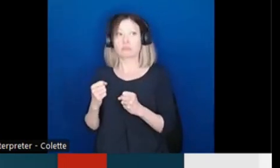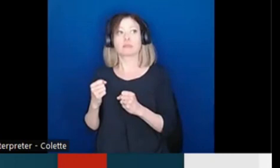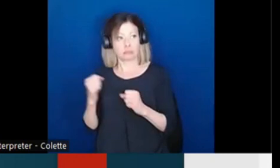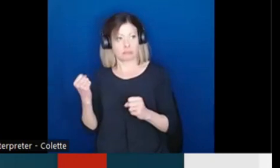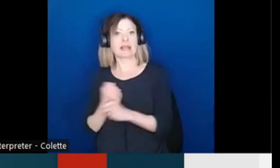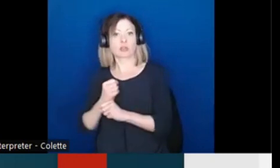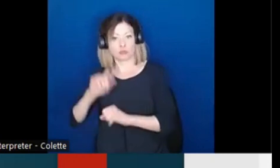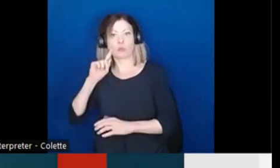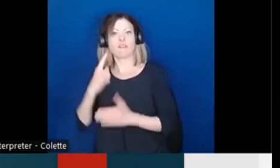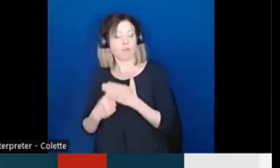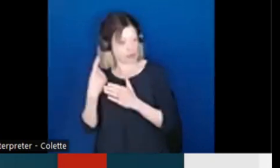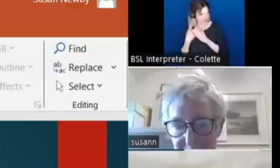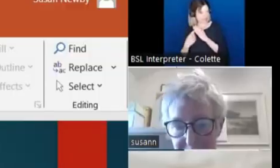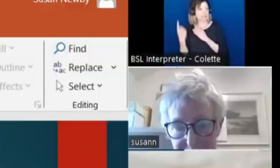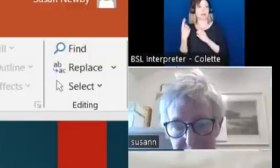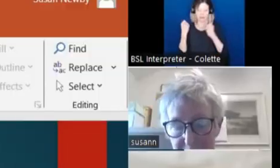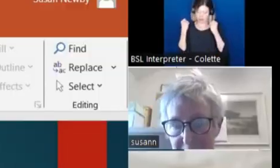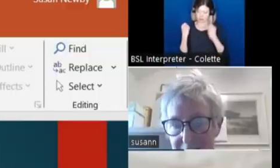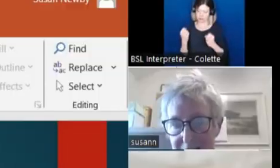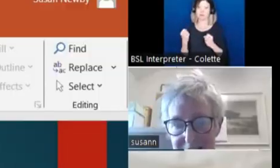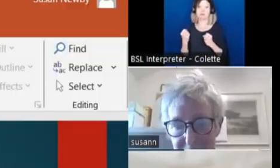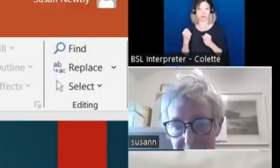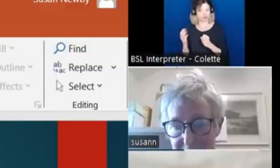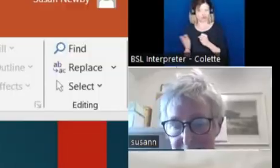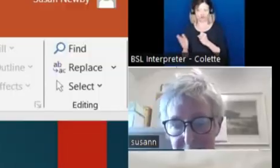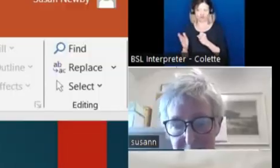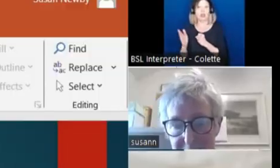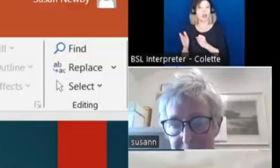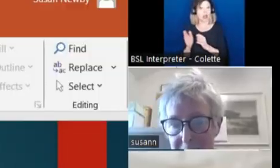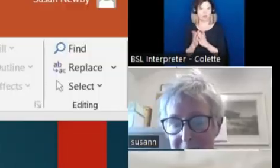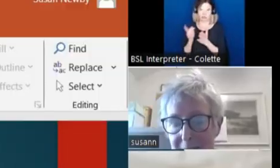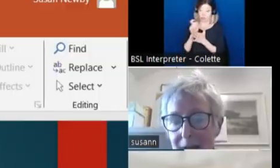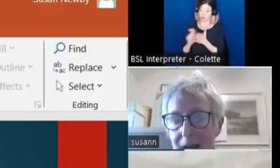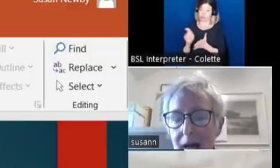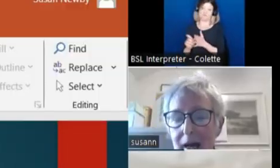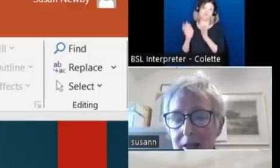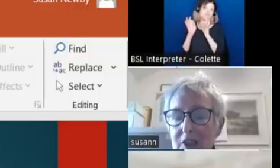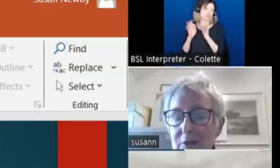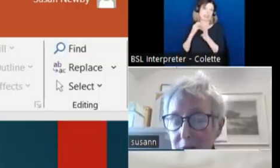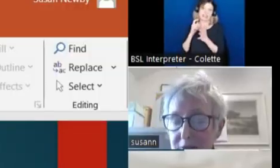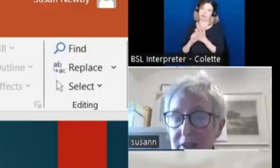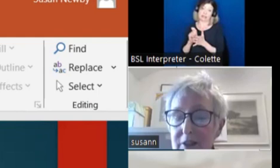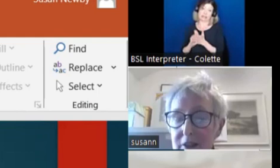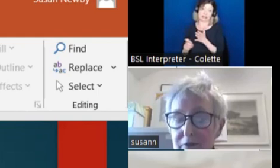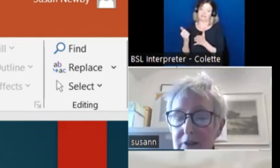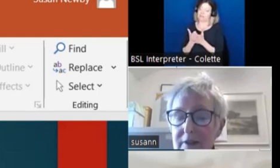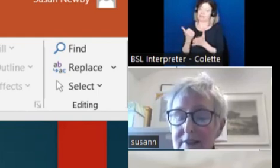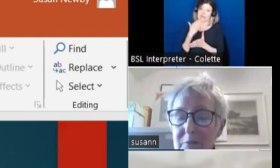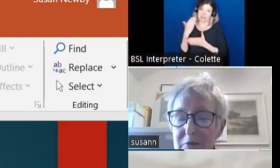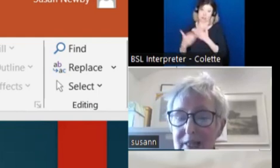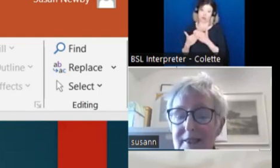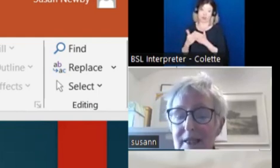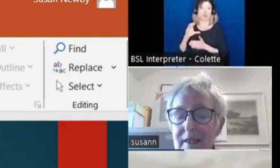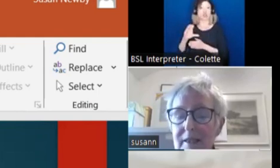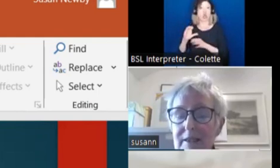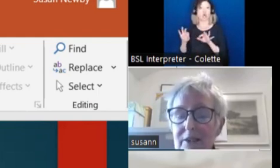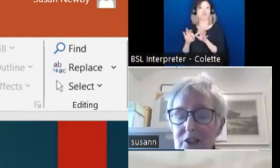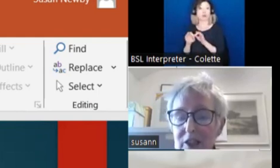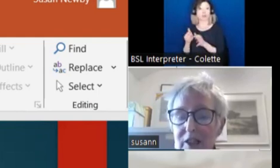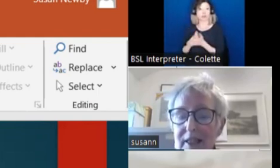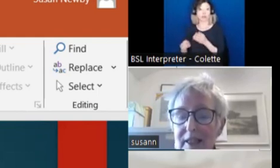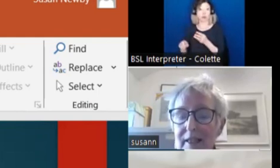way, and it's just a brilliantly written book. It's a great story. She wrote three other novels, The